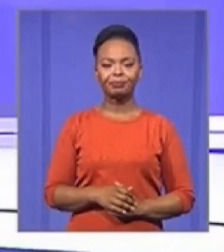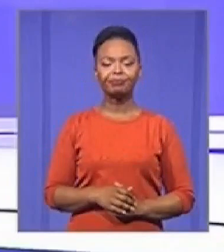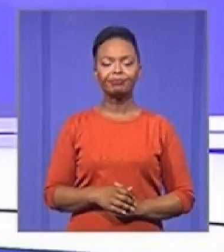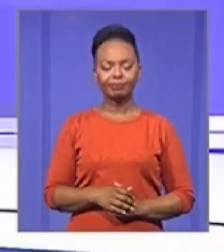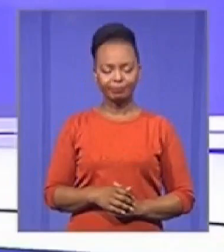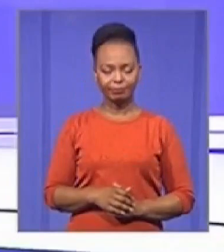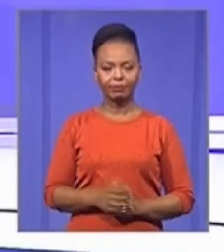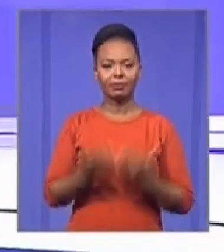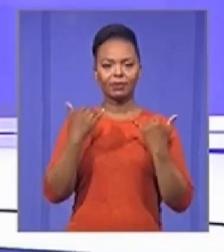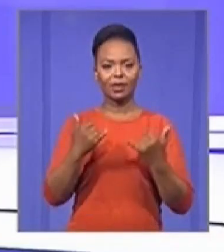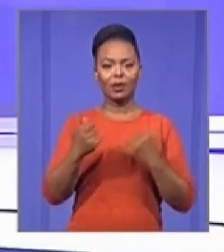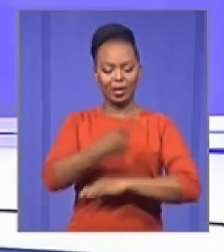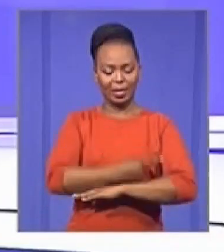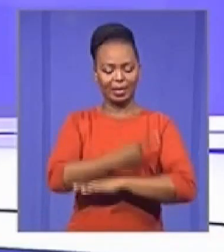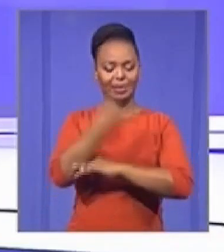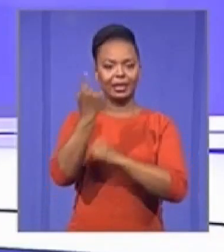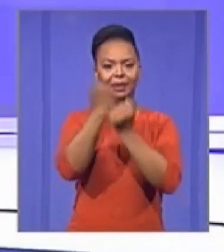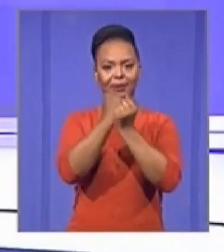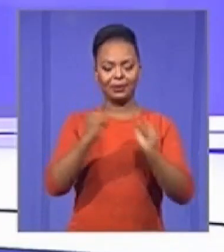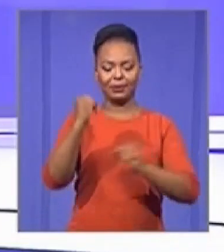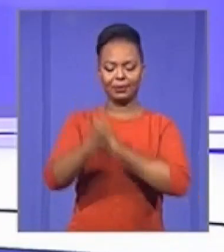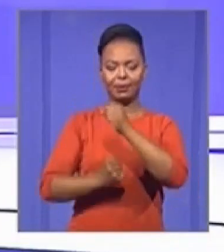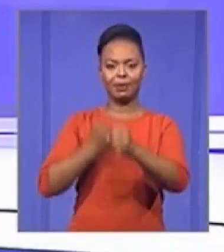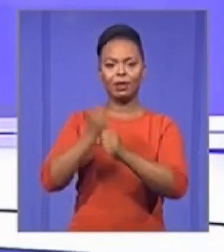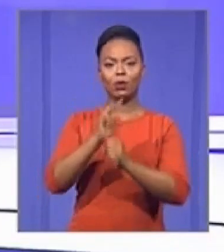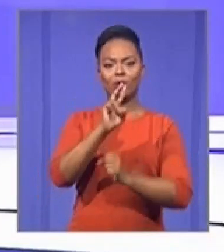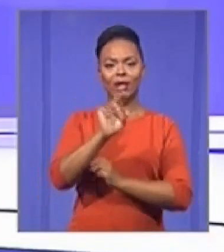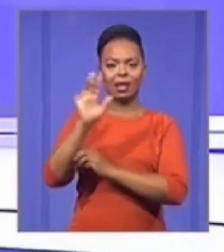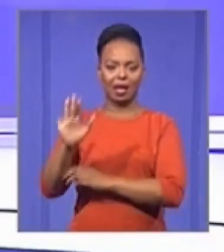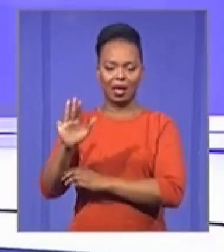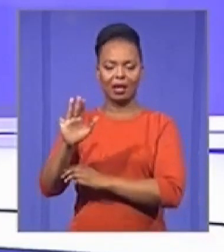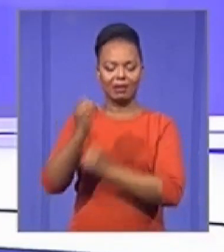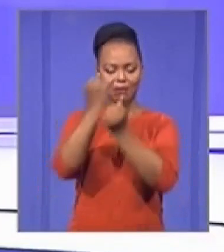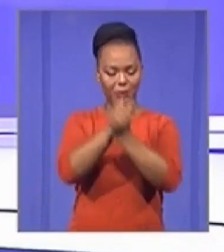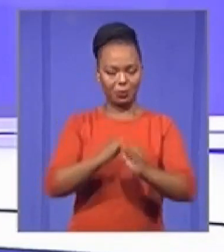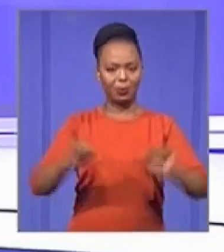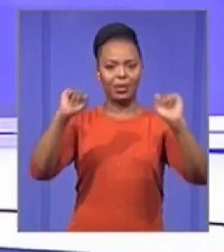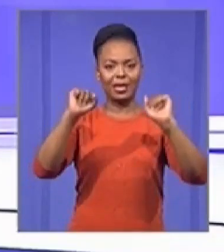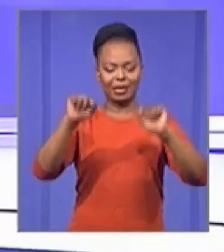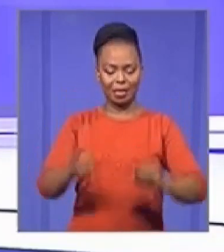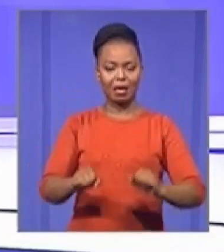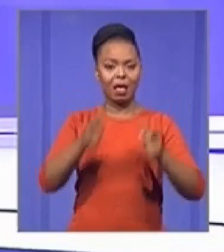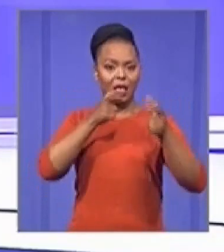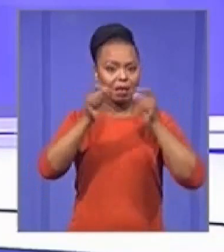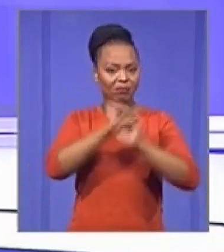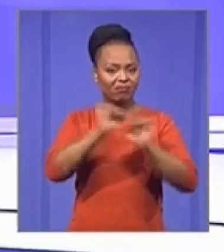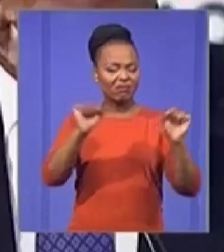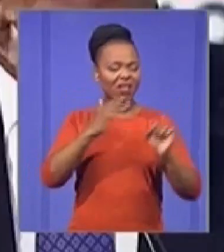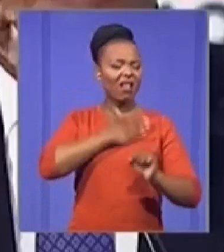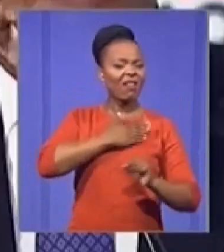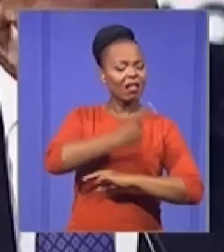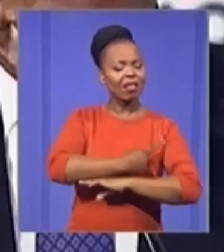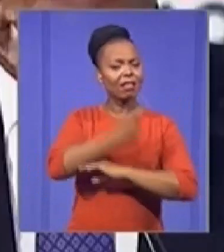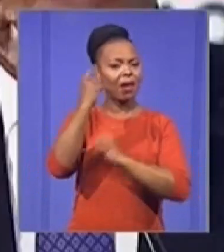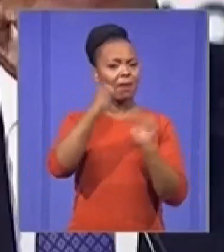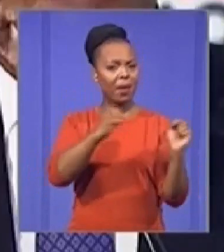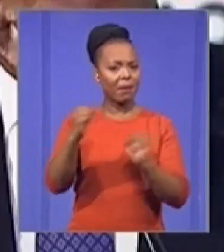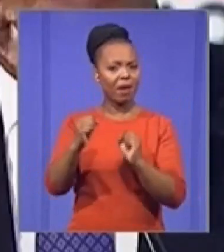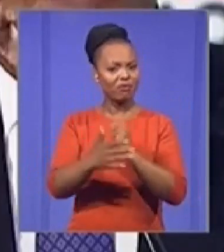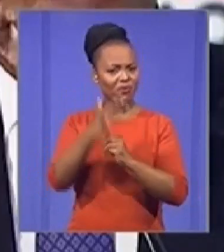Mo ijalo ka ha ka jeno Afrika Borwa e kitika dilemo tse 29 tsa tokoloho pejana re kopile maikutlo a hore e be letsatsi lena le ntse lena